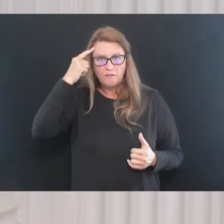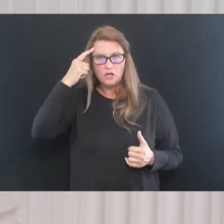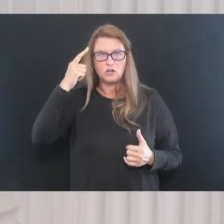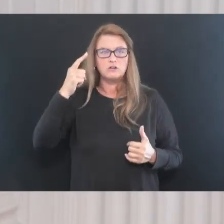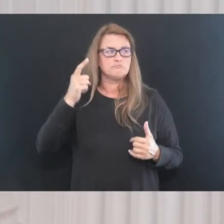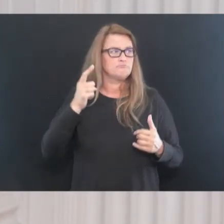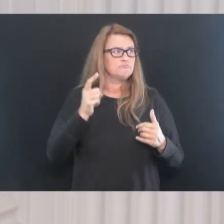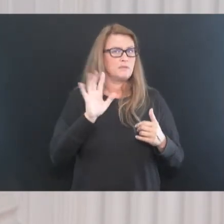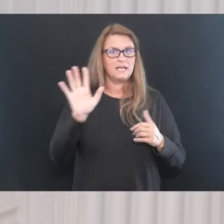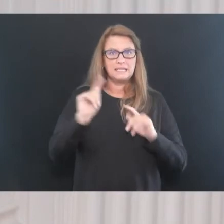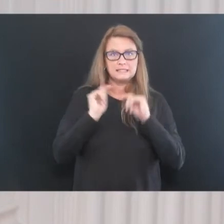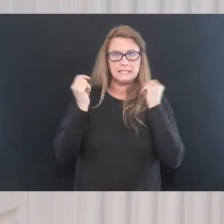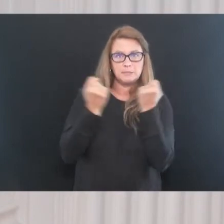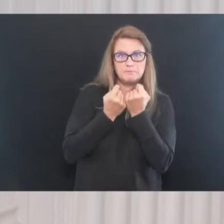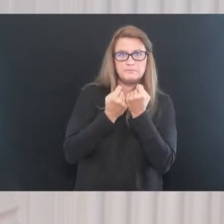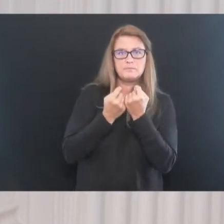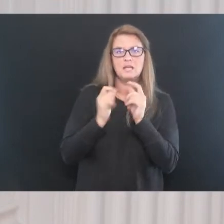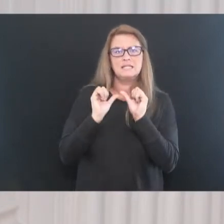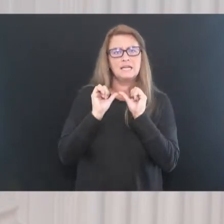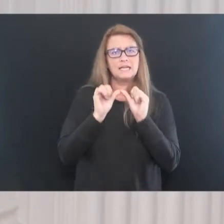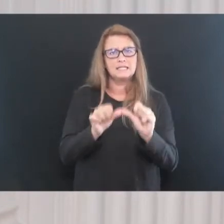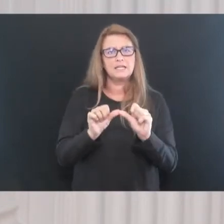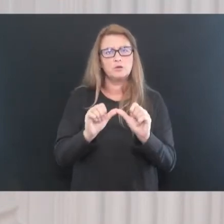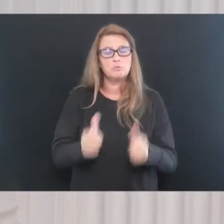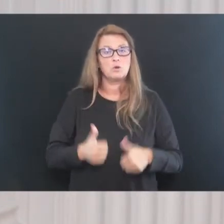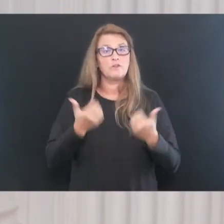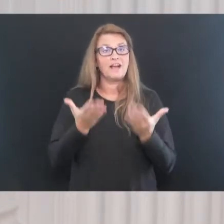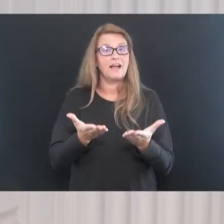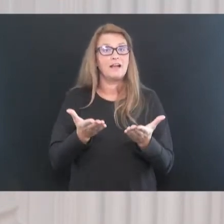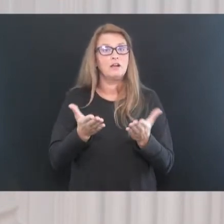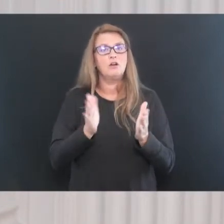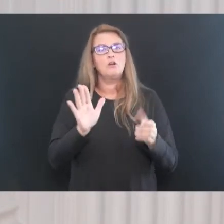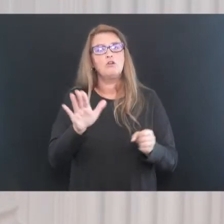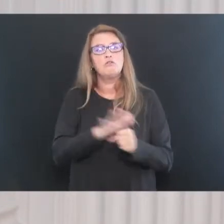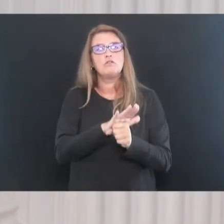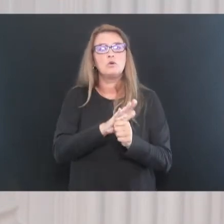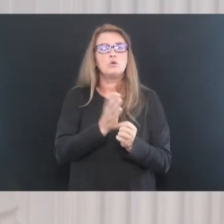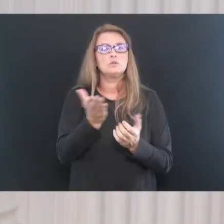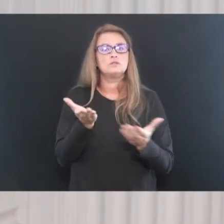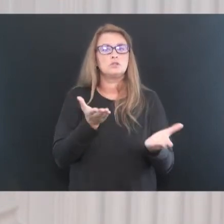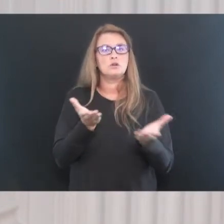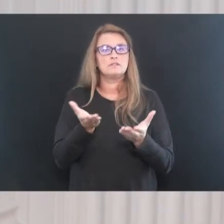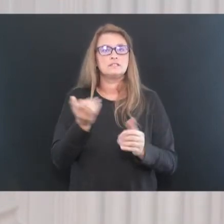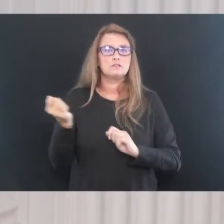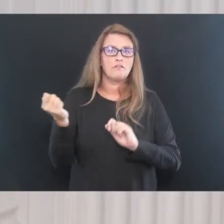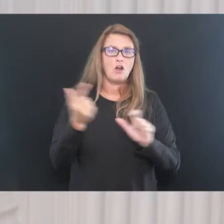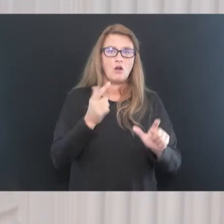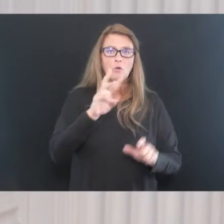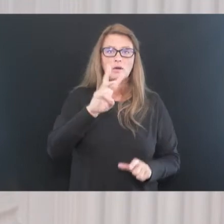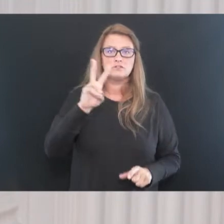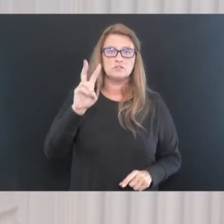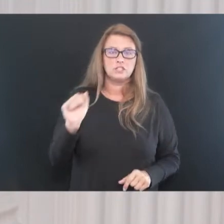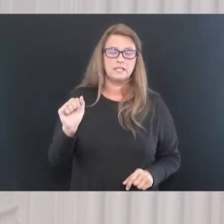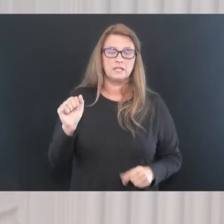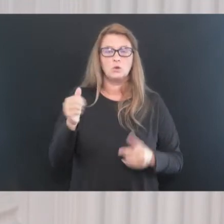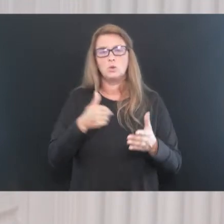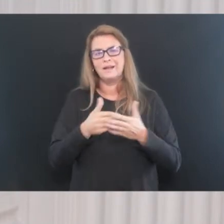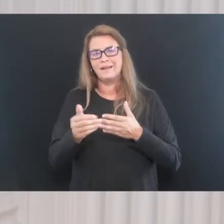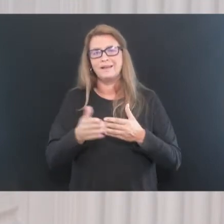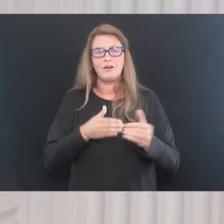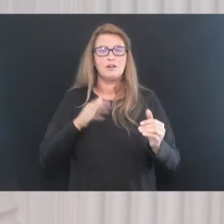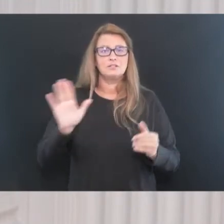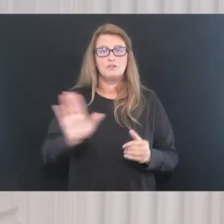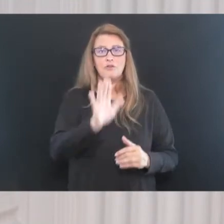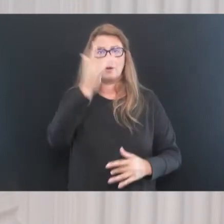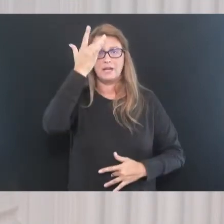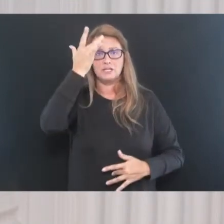to continue to provide full services to all West Virginians, no matter what their illness is. But we also